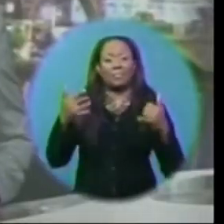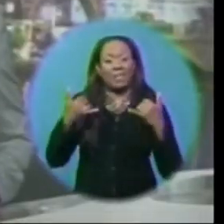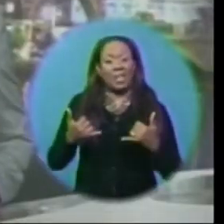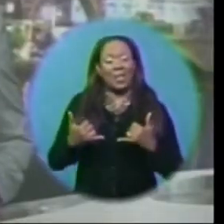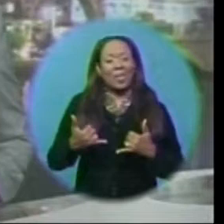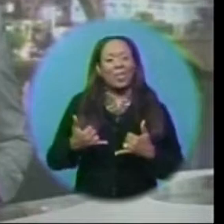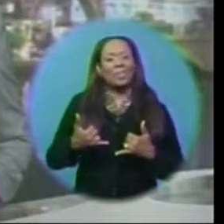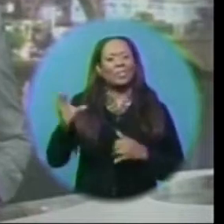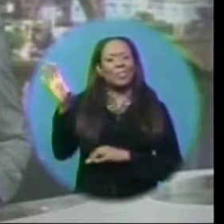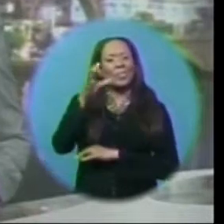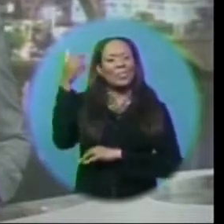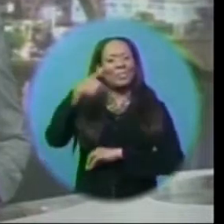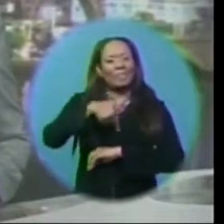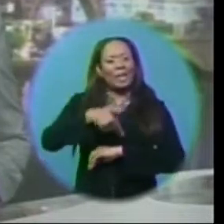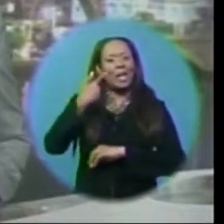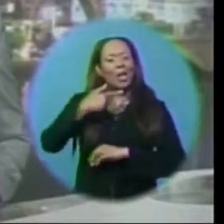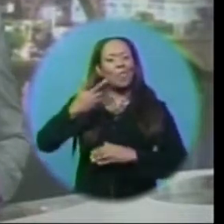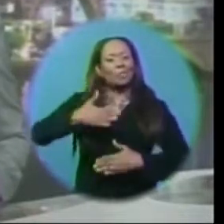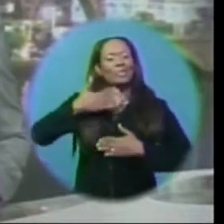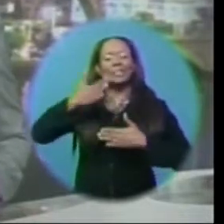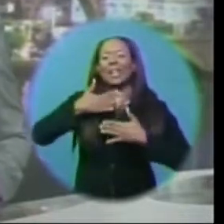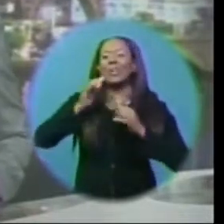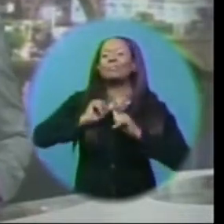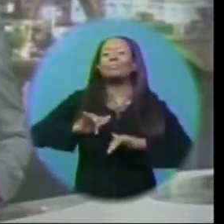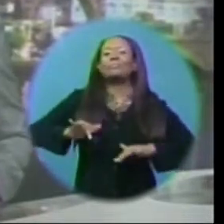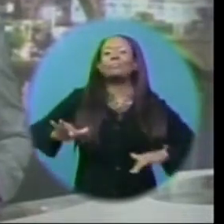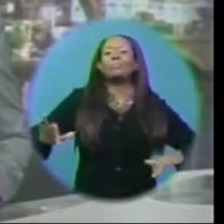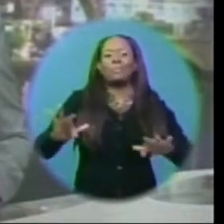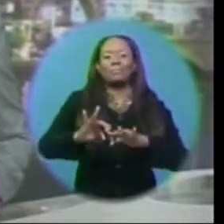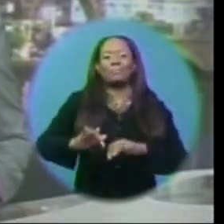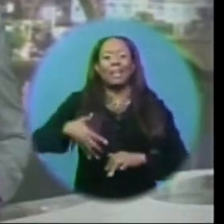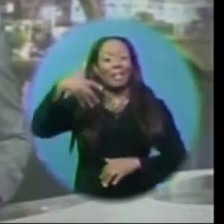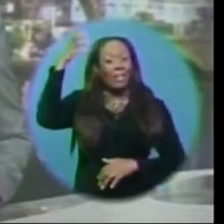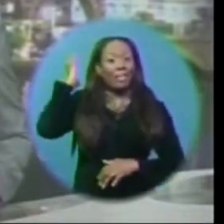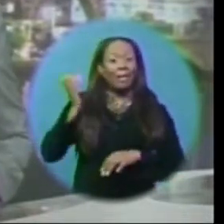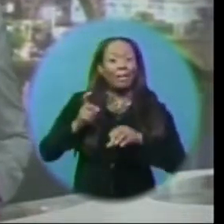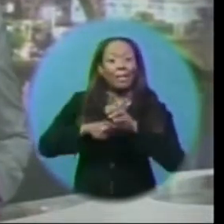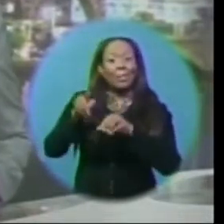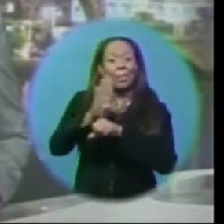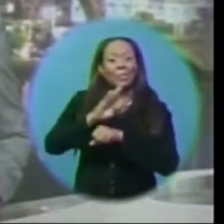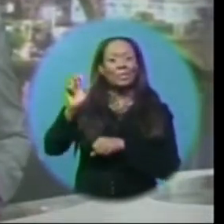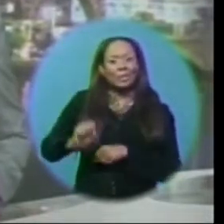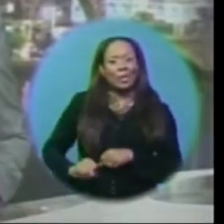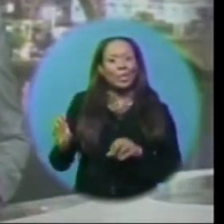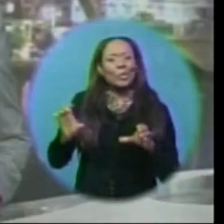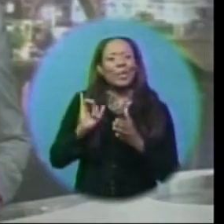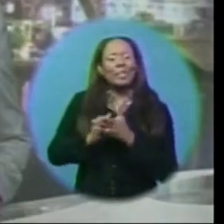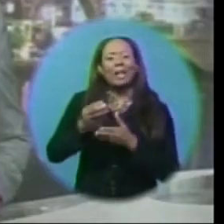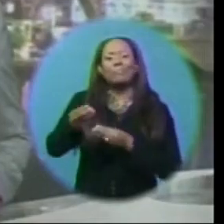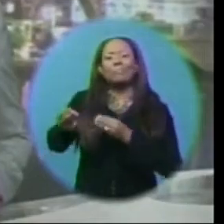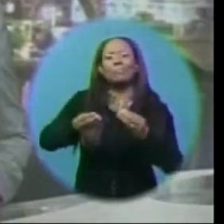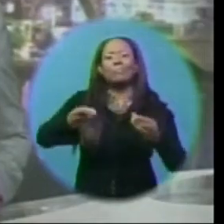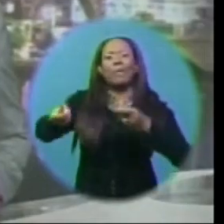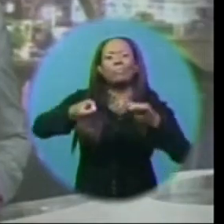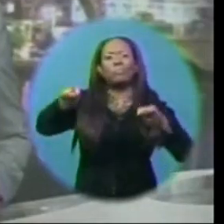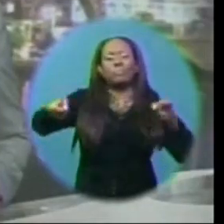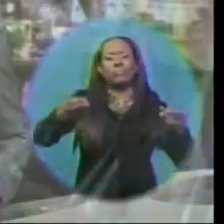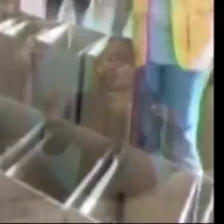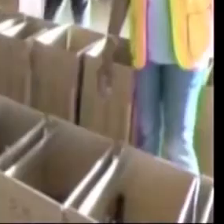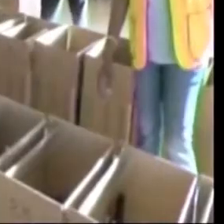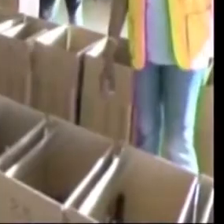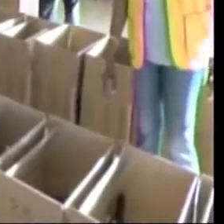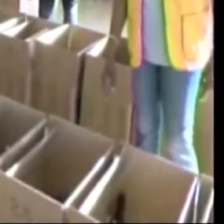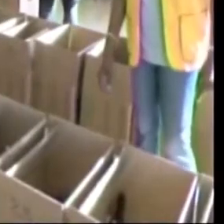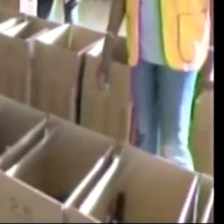the time of year for spreading cheer, and the Lions Club of Barbados South is doing just that with its annual hamper distribution. And when we visited